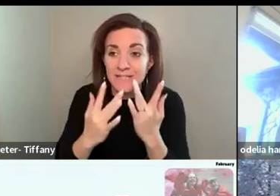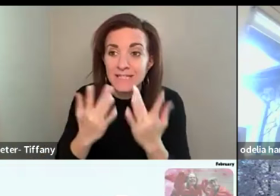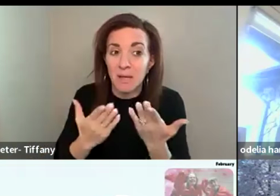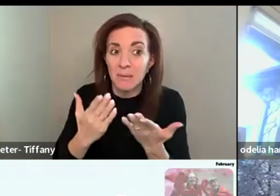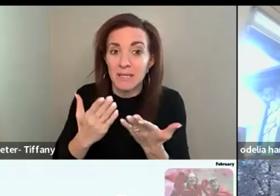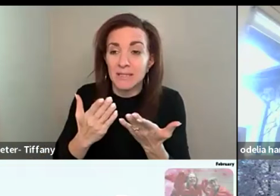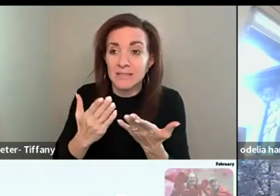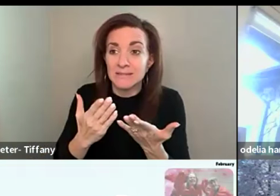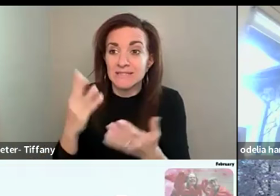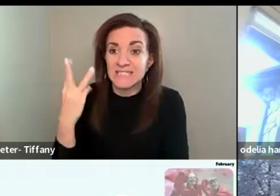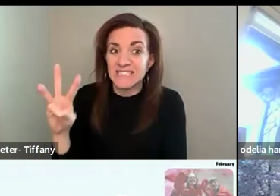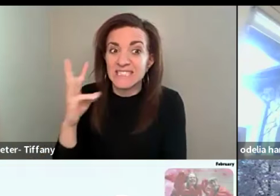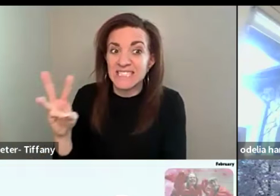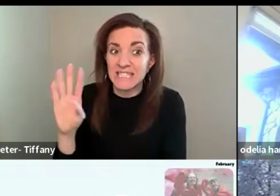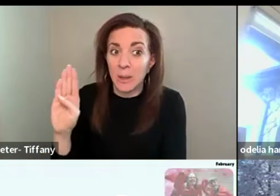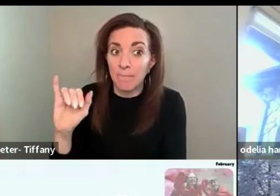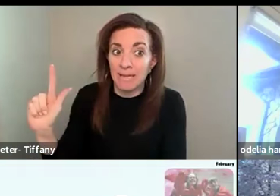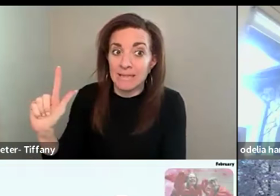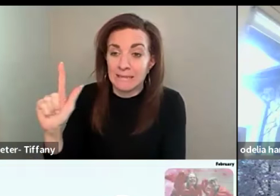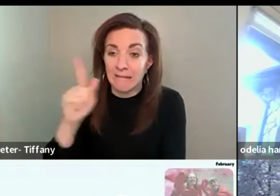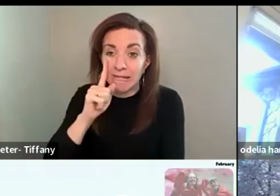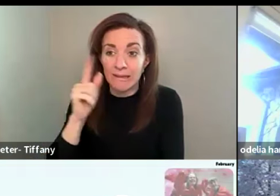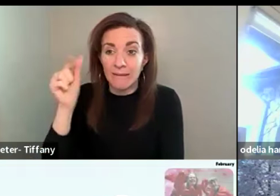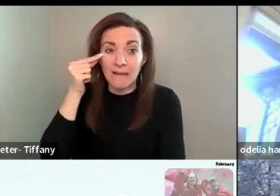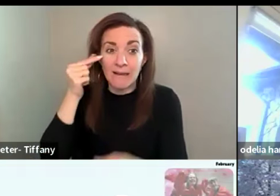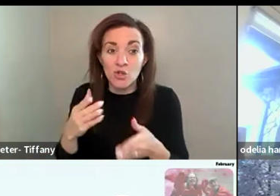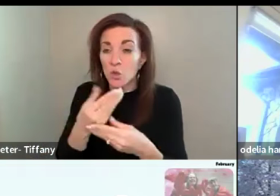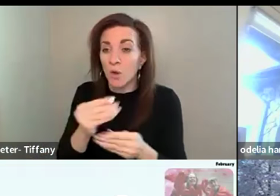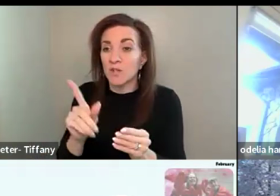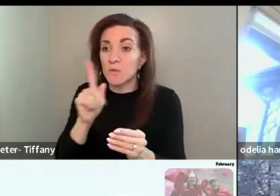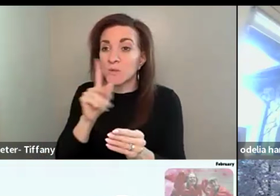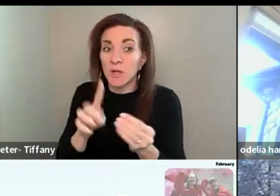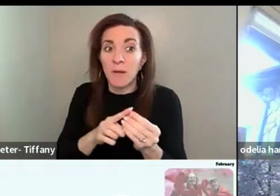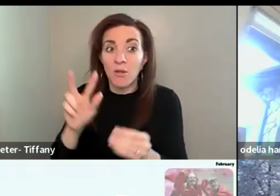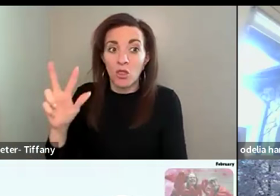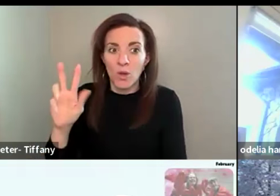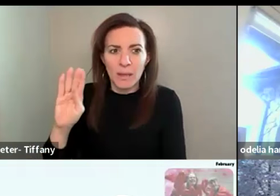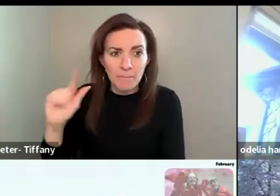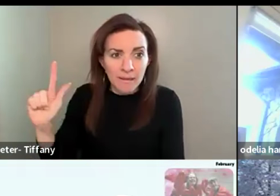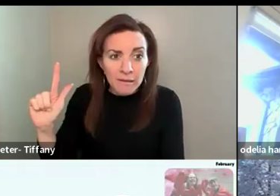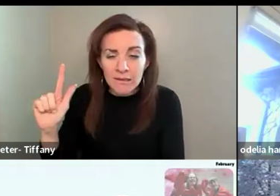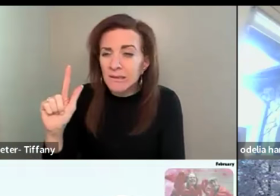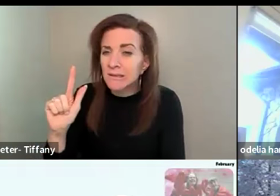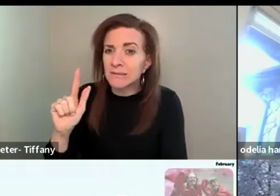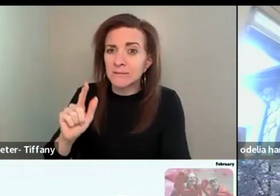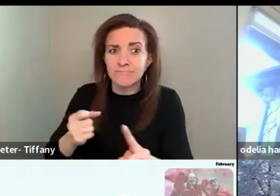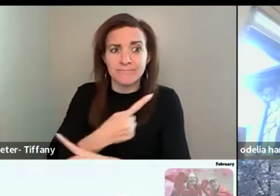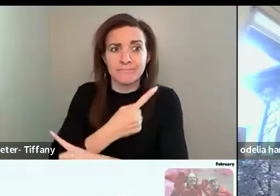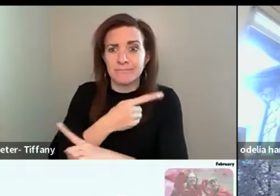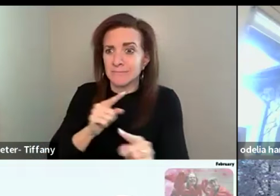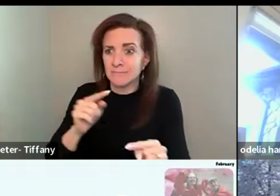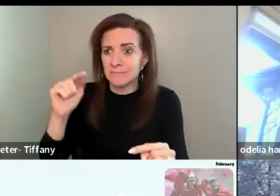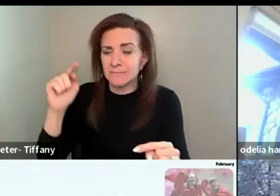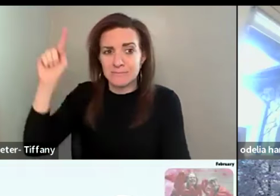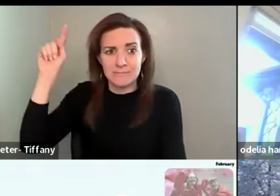maybe as big as 16 billion. I think the governor's office was talking about more something like, 3 billion. And